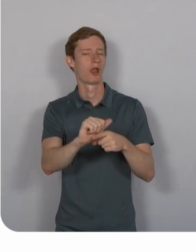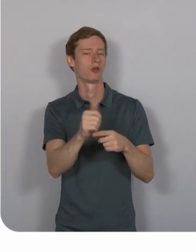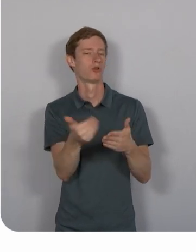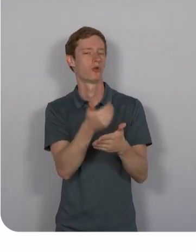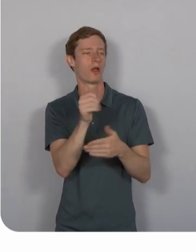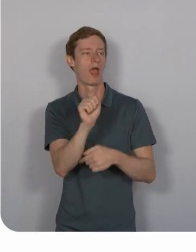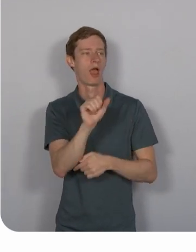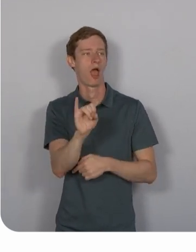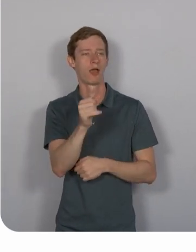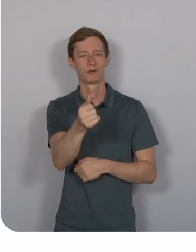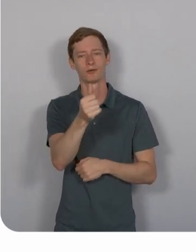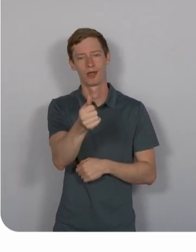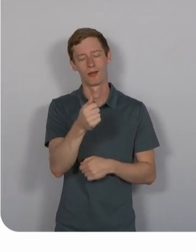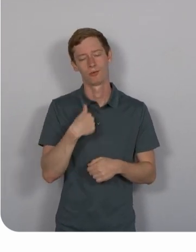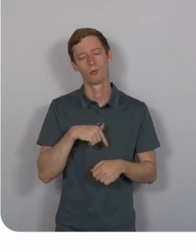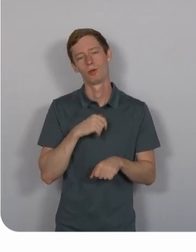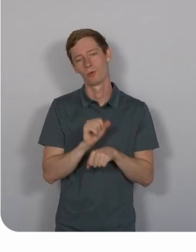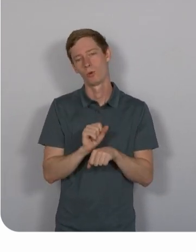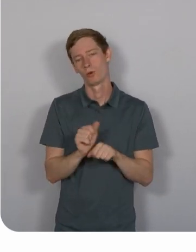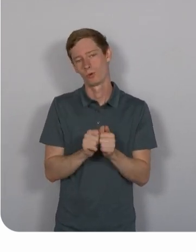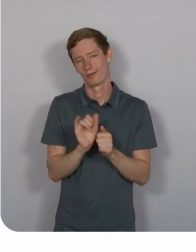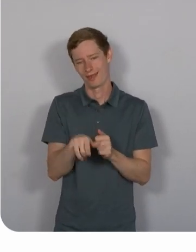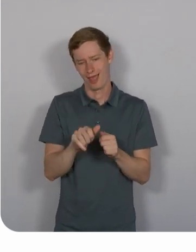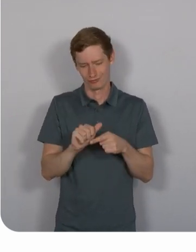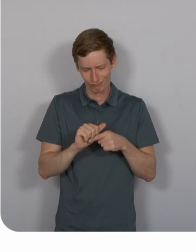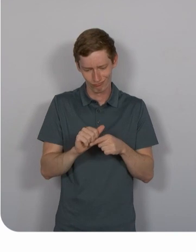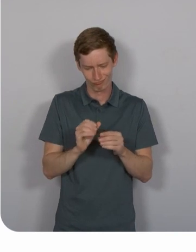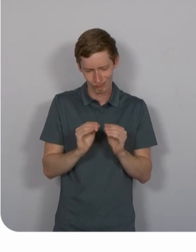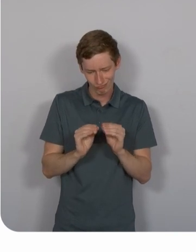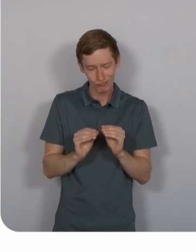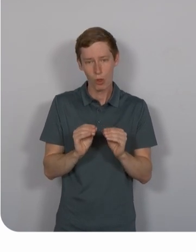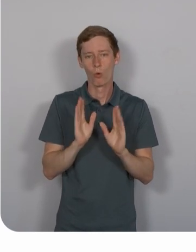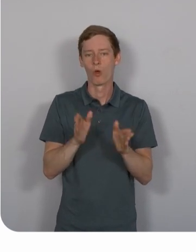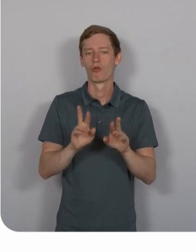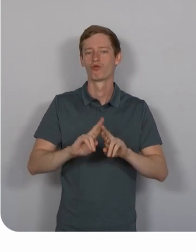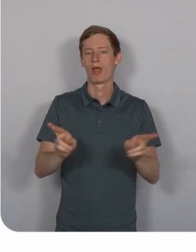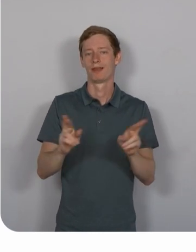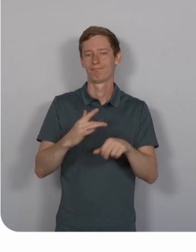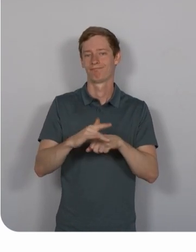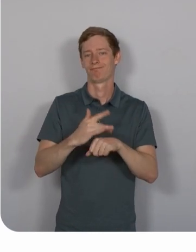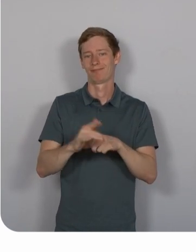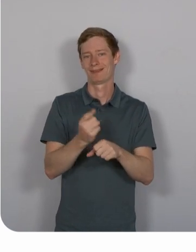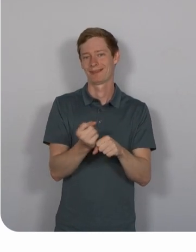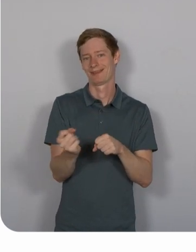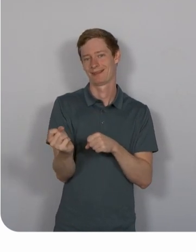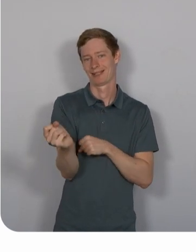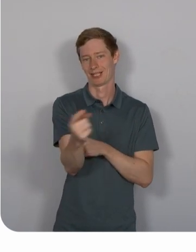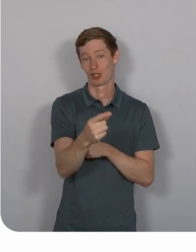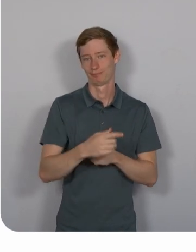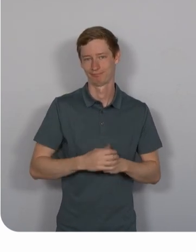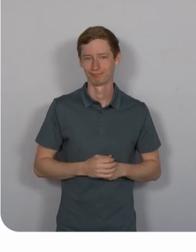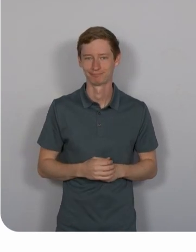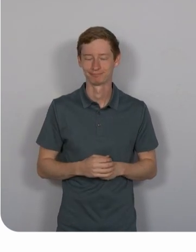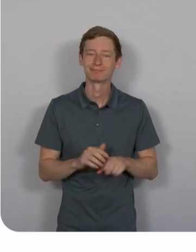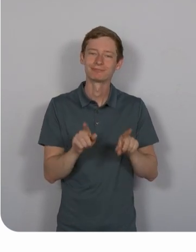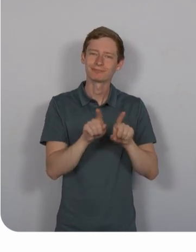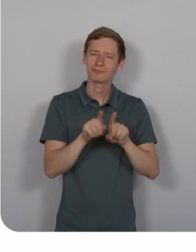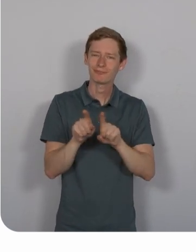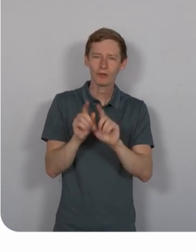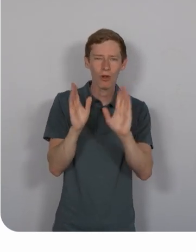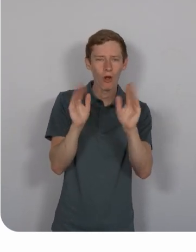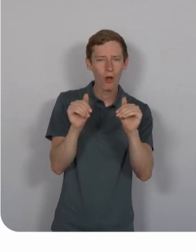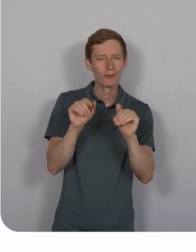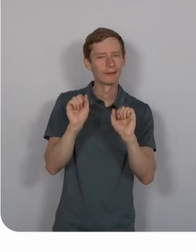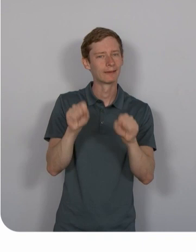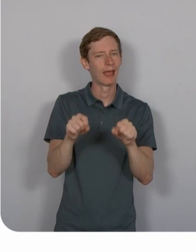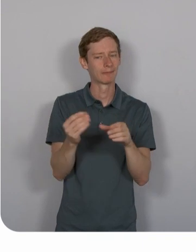and iterating on it. And we hope to have that out sometime early next year. And we're also working on bringing all of this to the